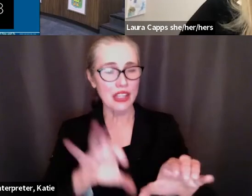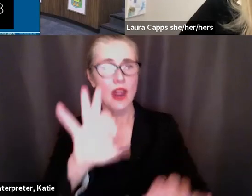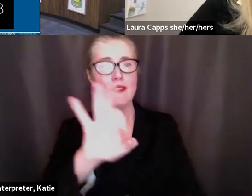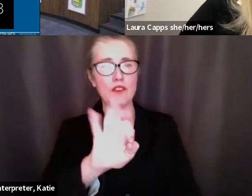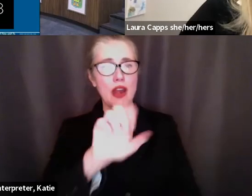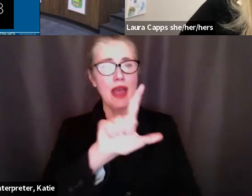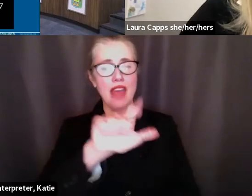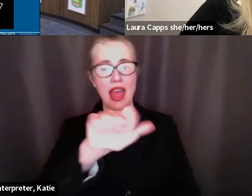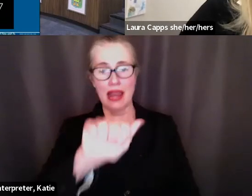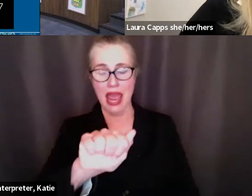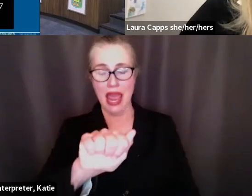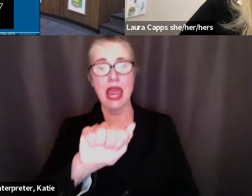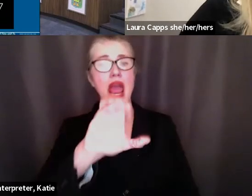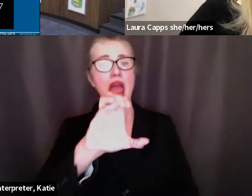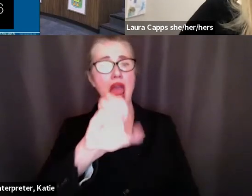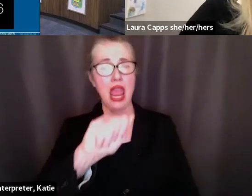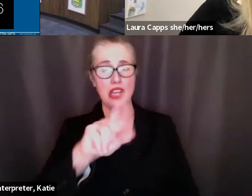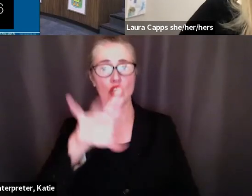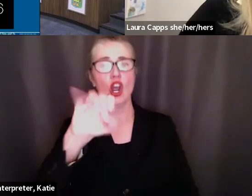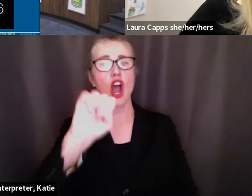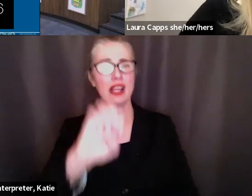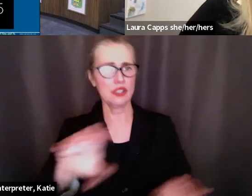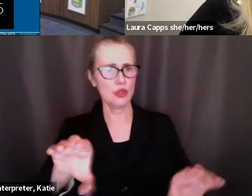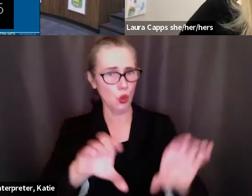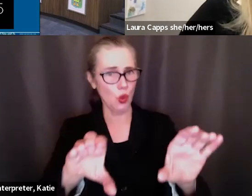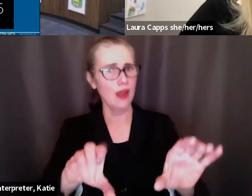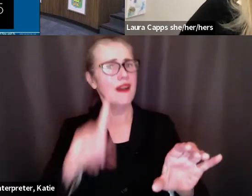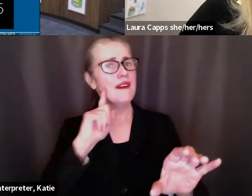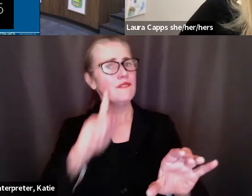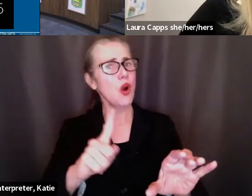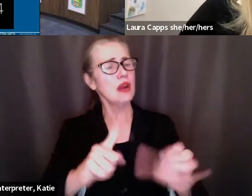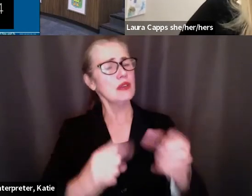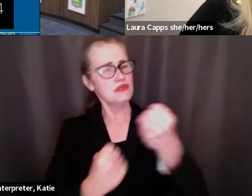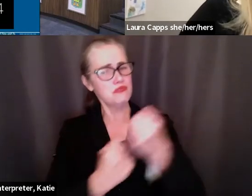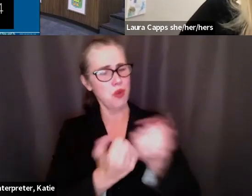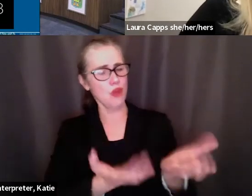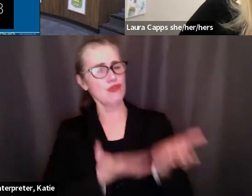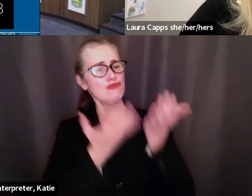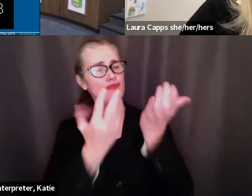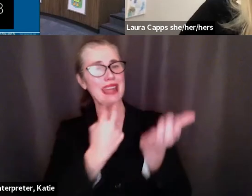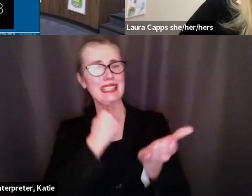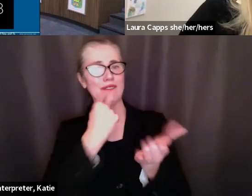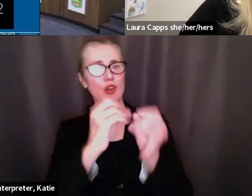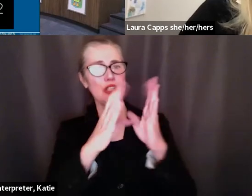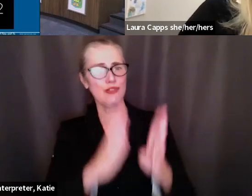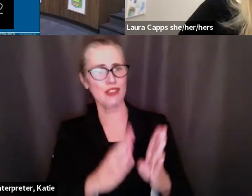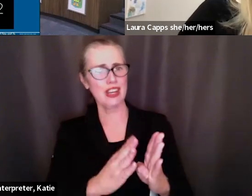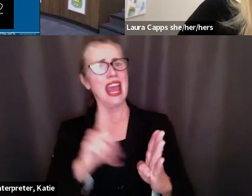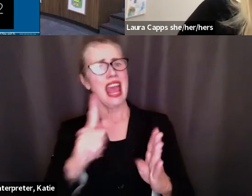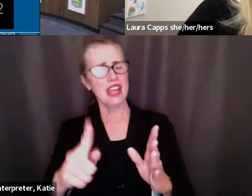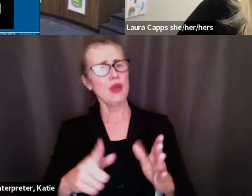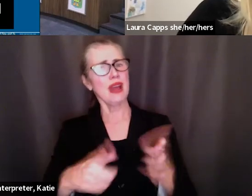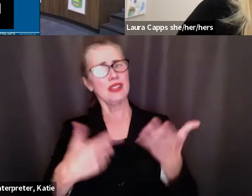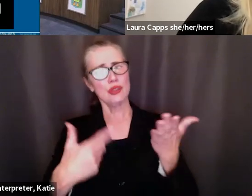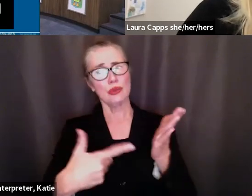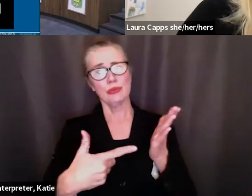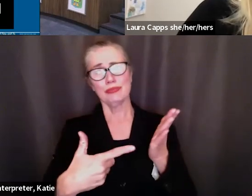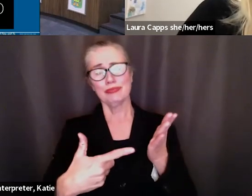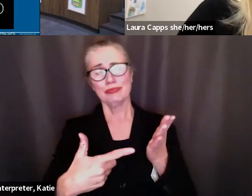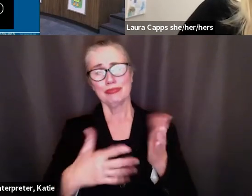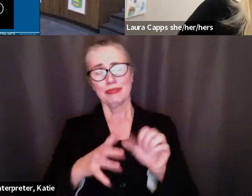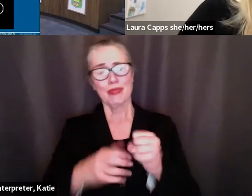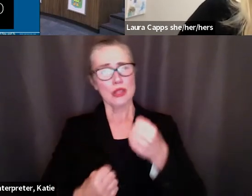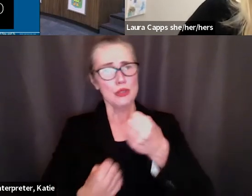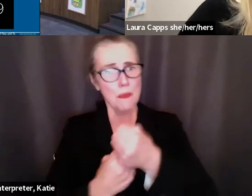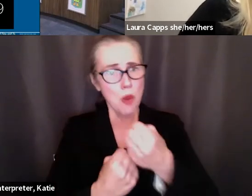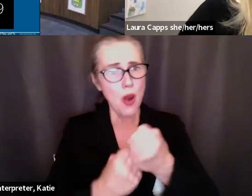been taking at um raising uh student voices and trying to push for a more equitable map to um adequately